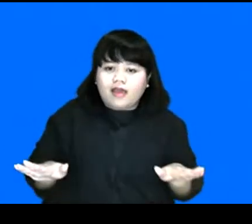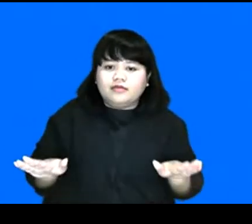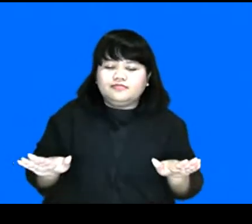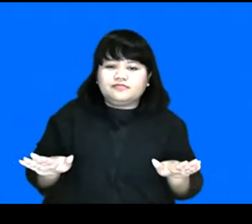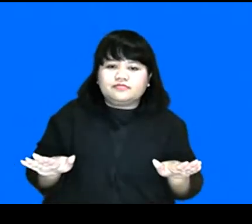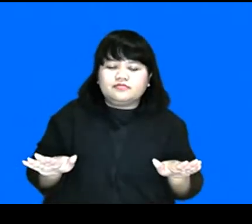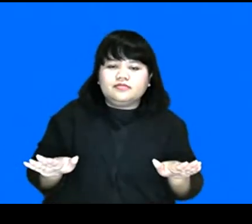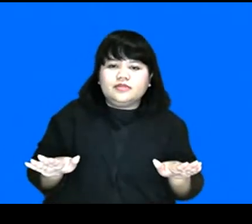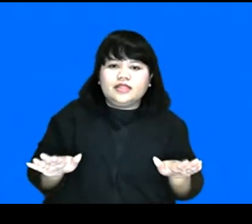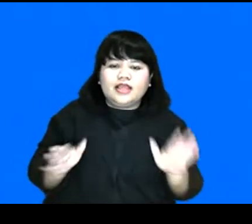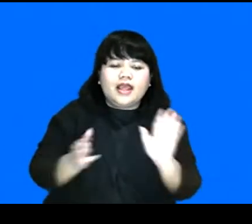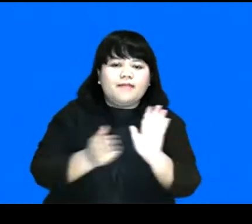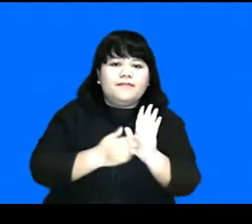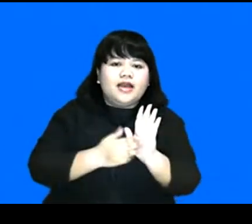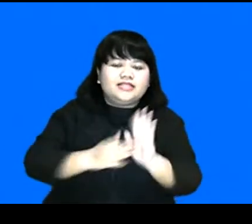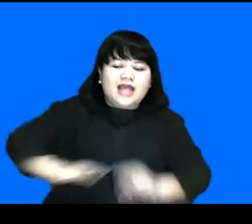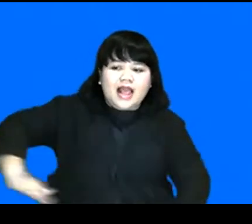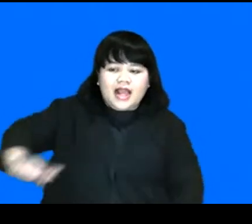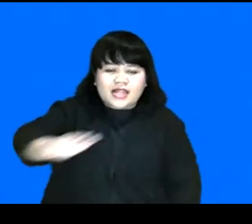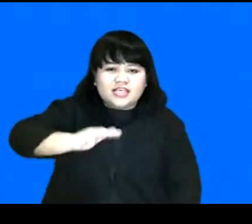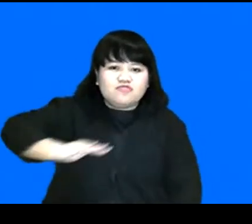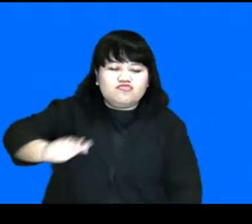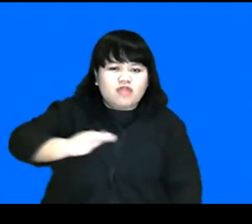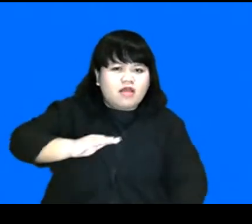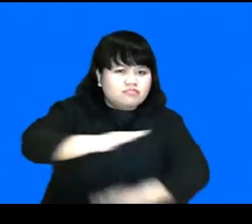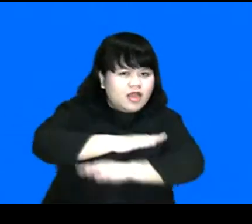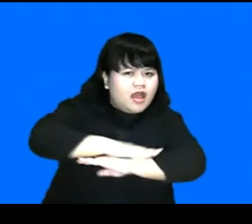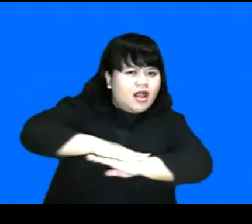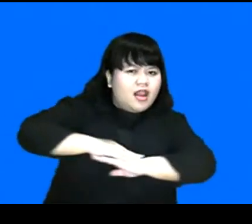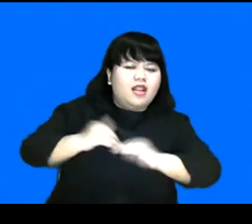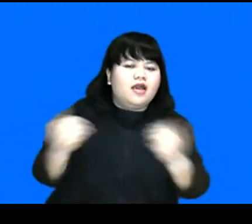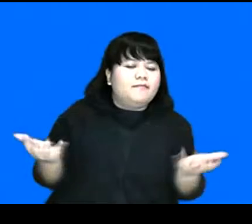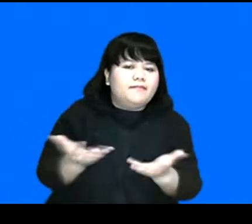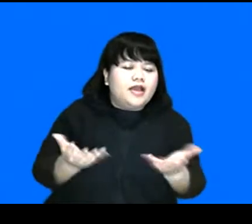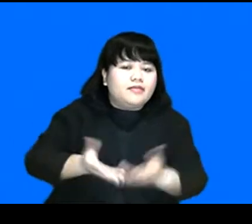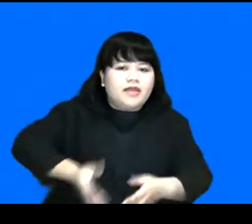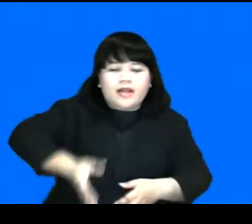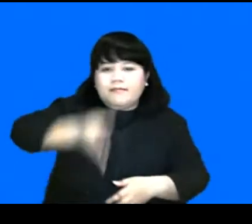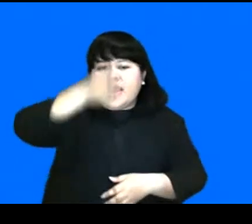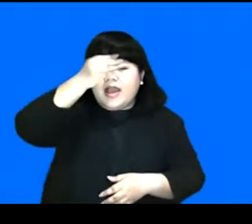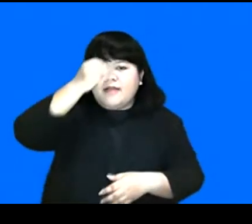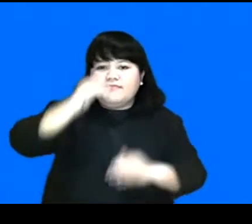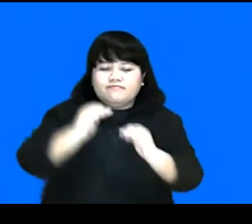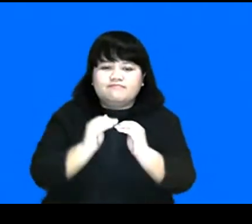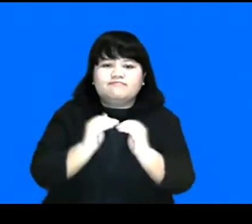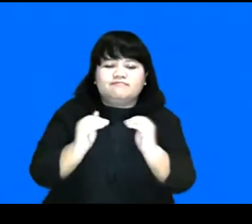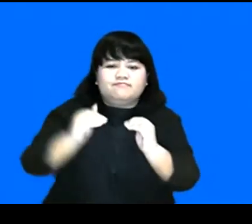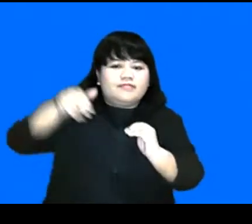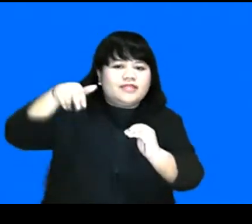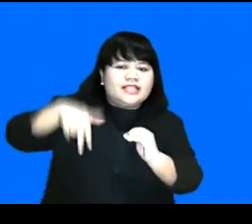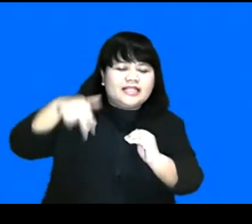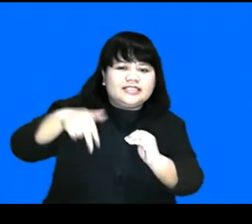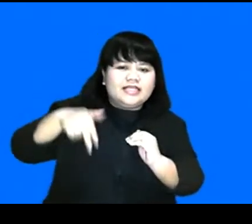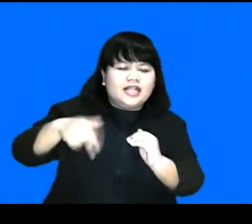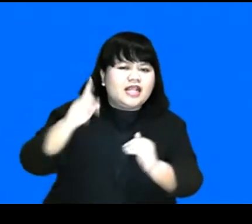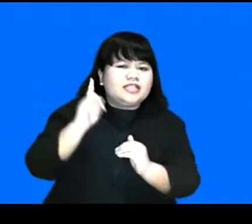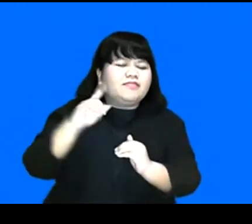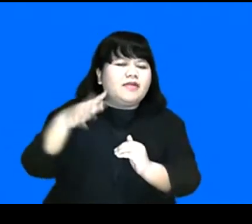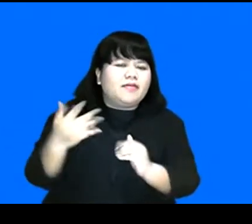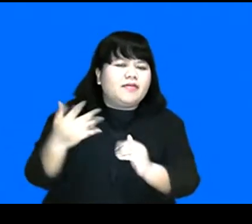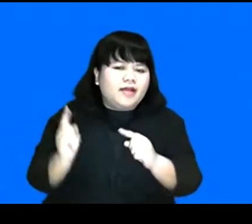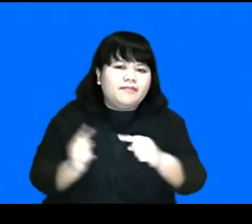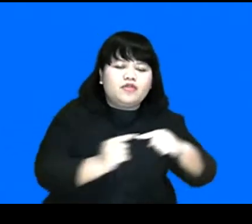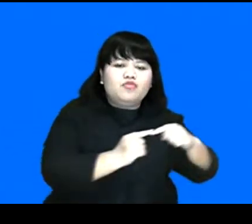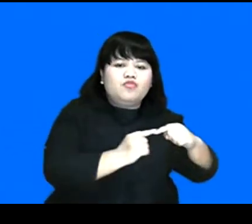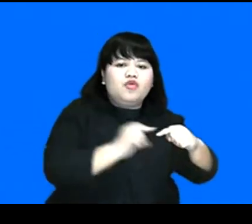to understand that any kind of gender justice, while it is dependent on tax justice, on making taxes work